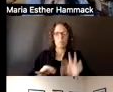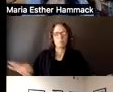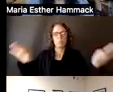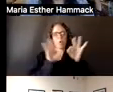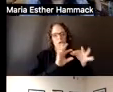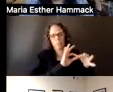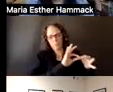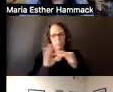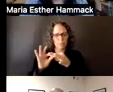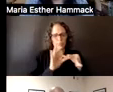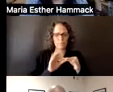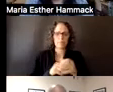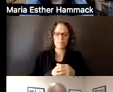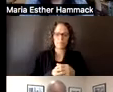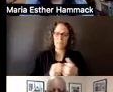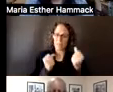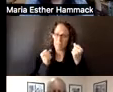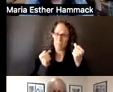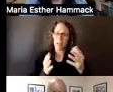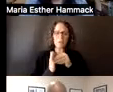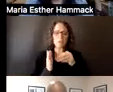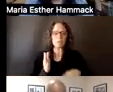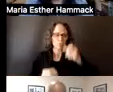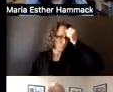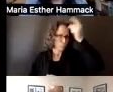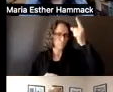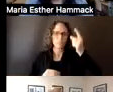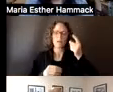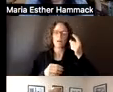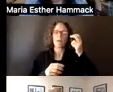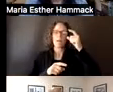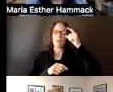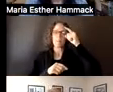we know, a lot of students are familiar with the Underground Railroad heading north.